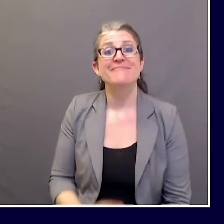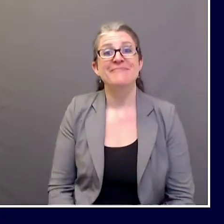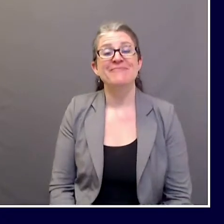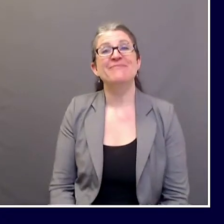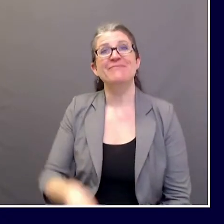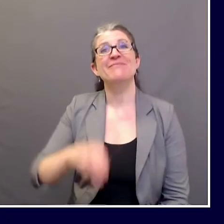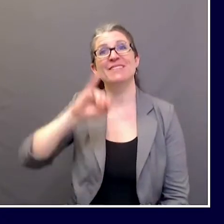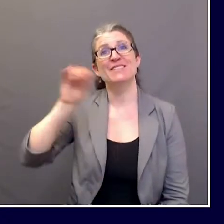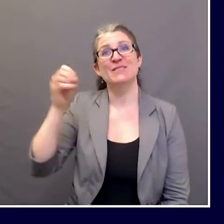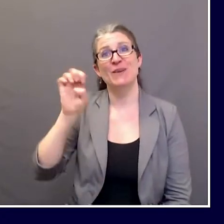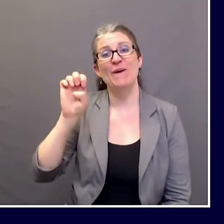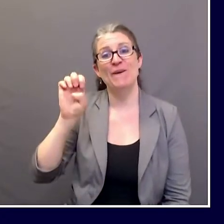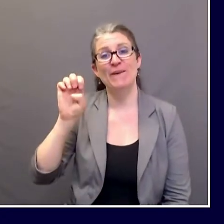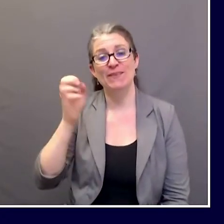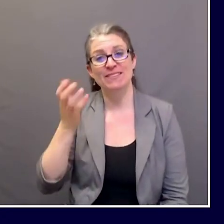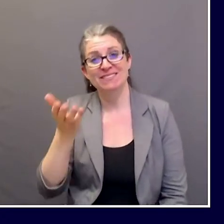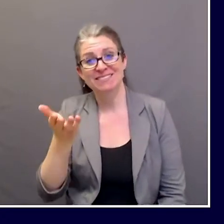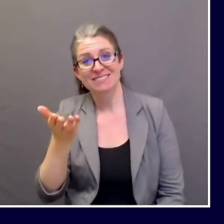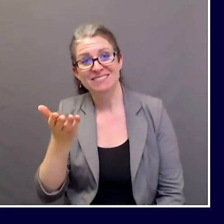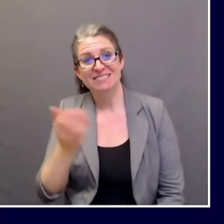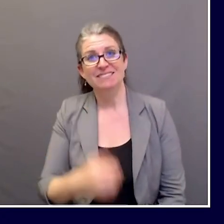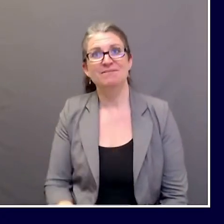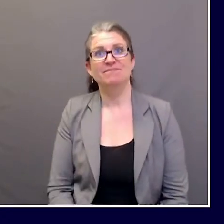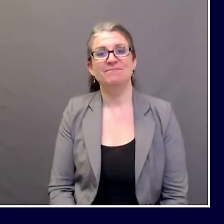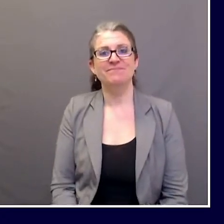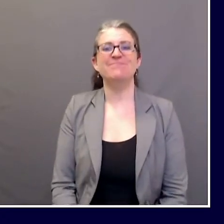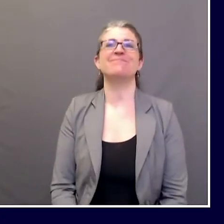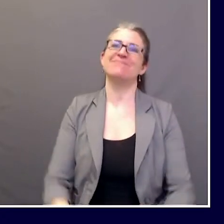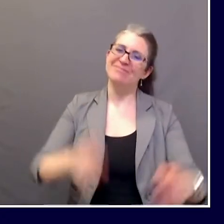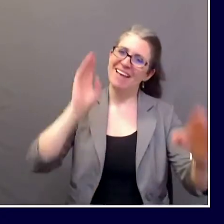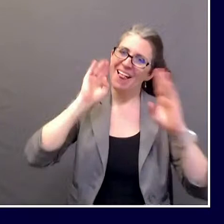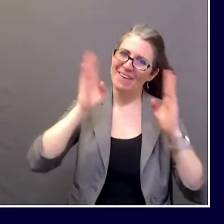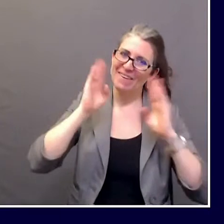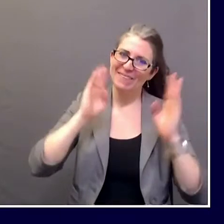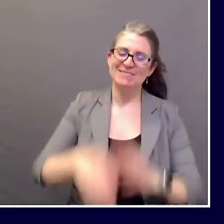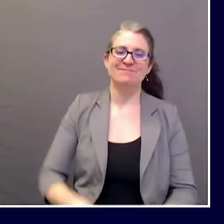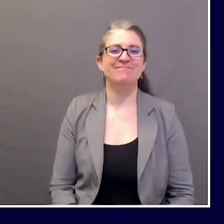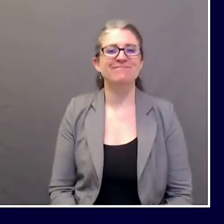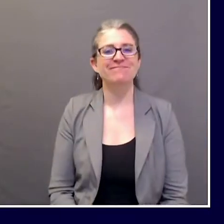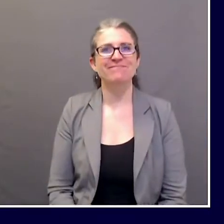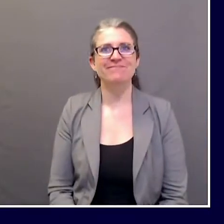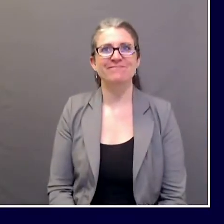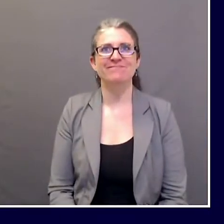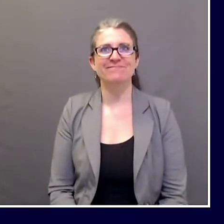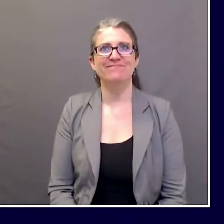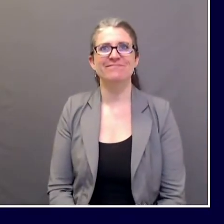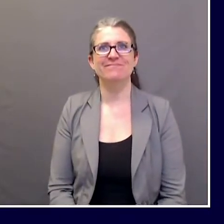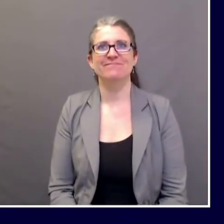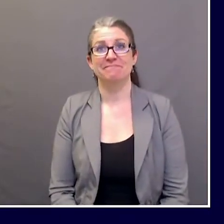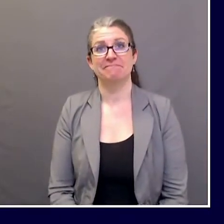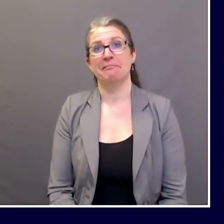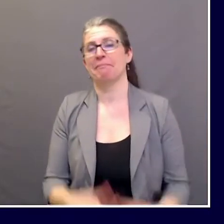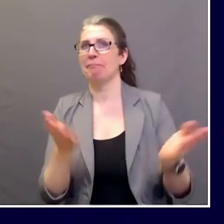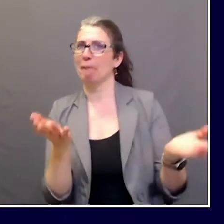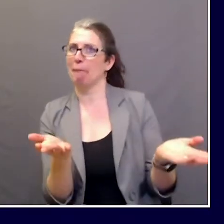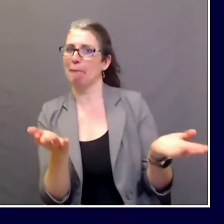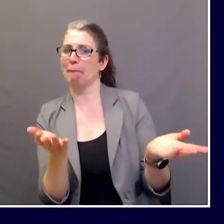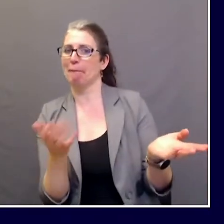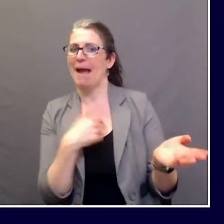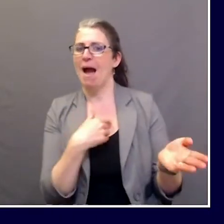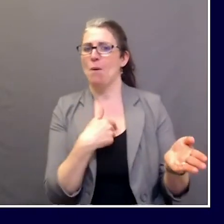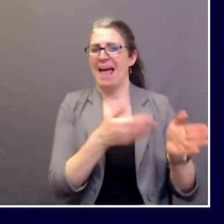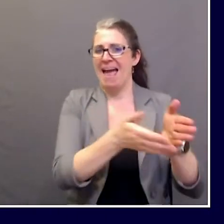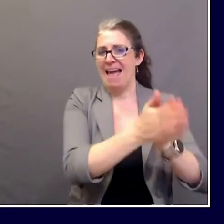Yes, hi, thanks. Just one request and then some questions. Just you were mentioning the public